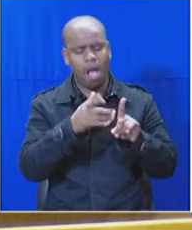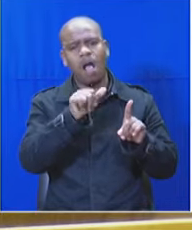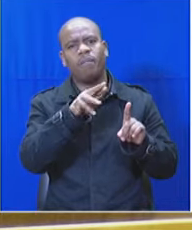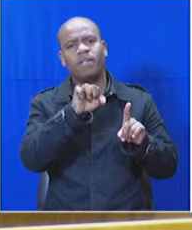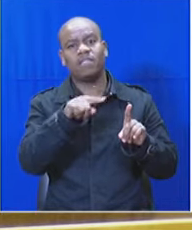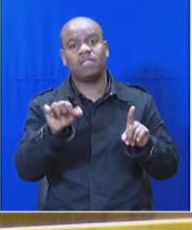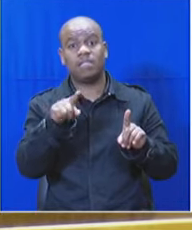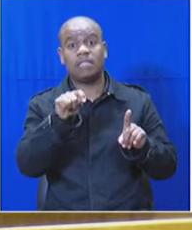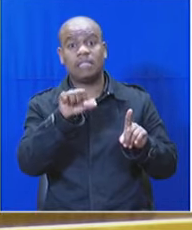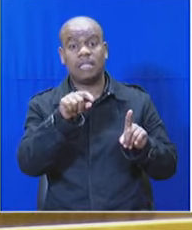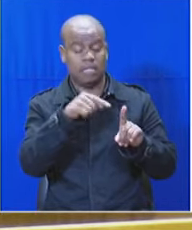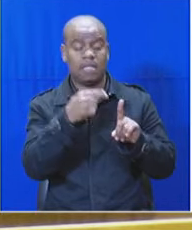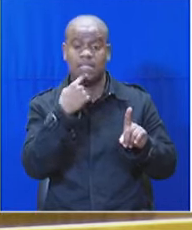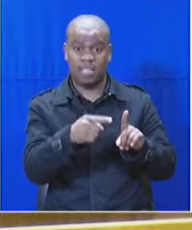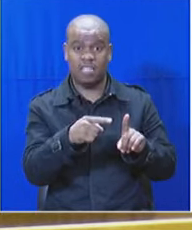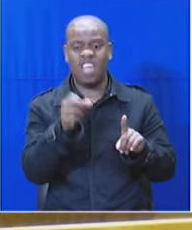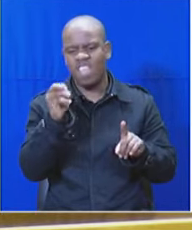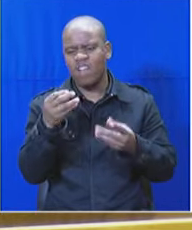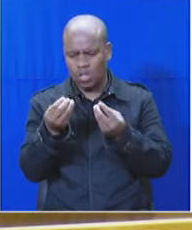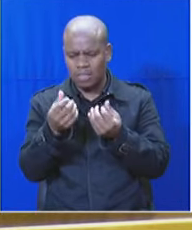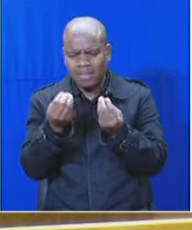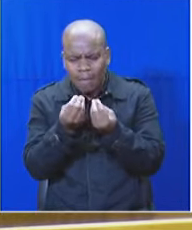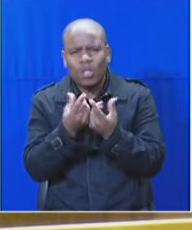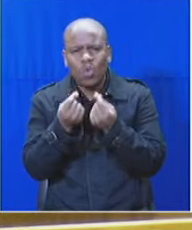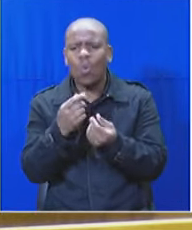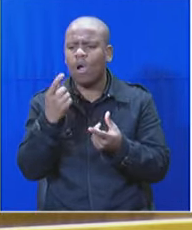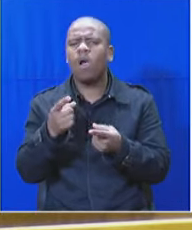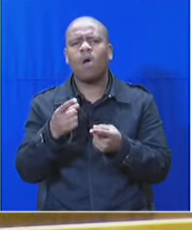and over again, Honorable Minister, that is insanity.